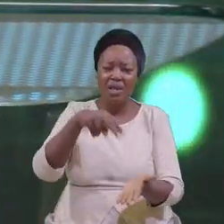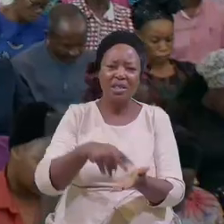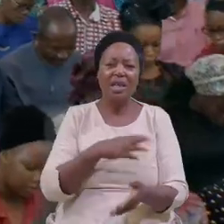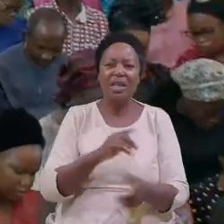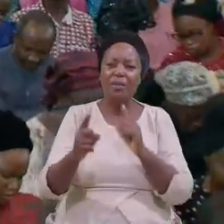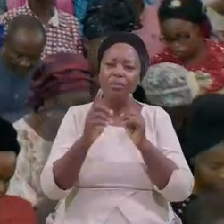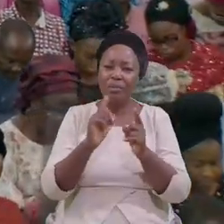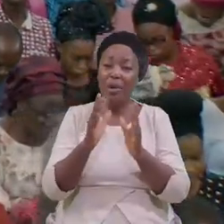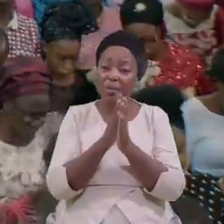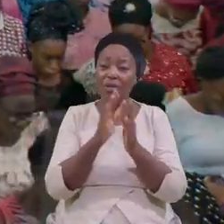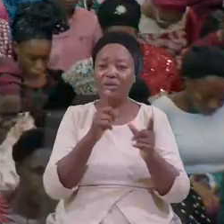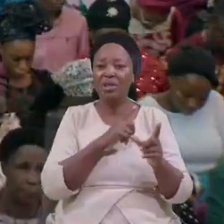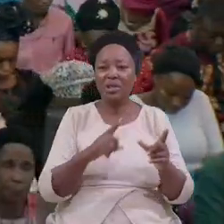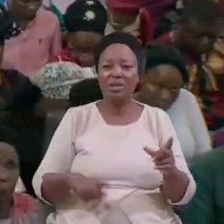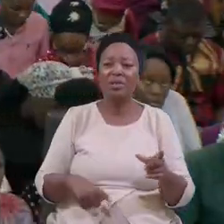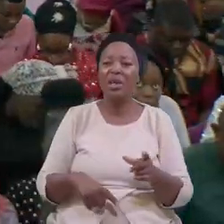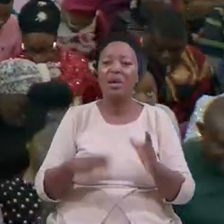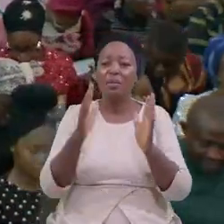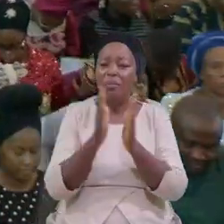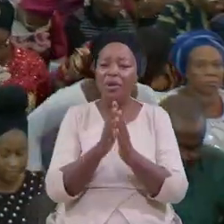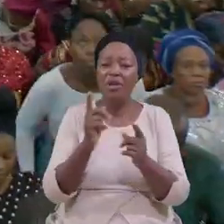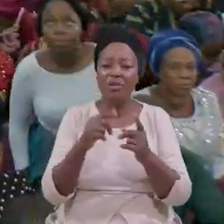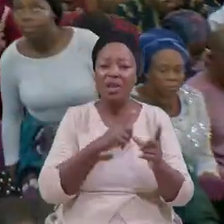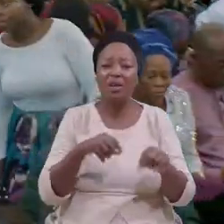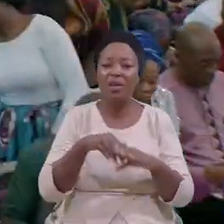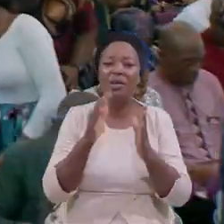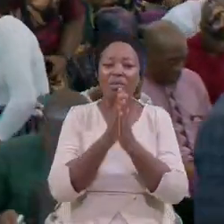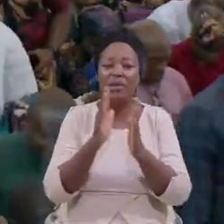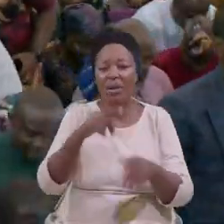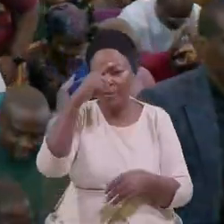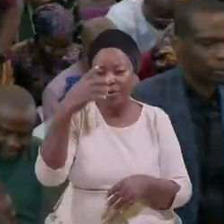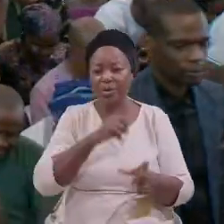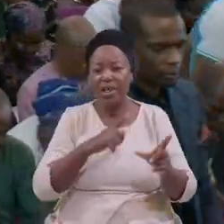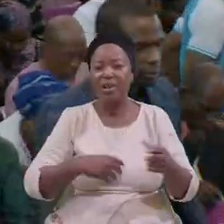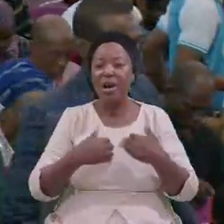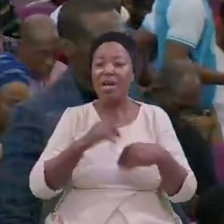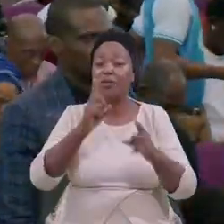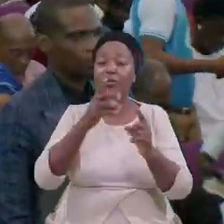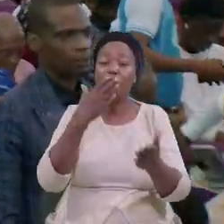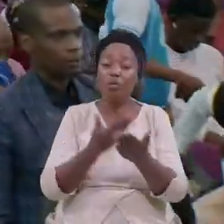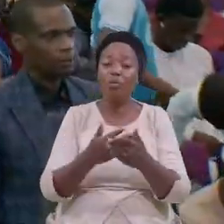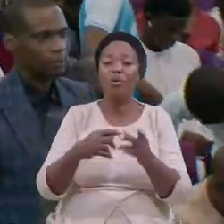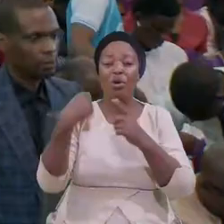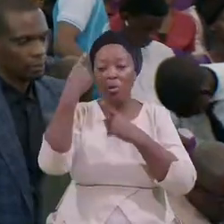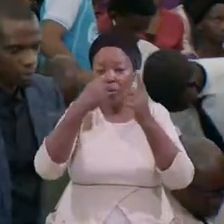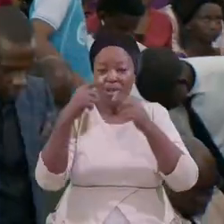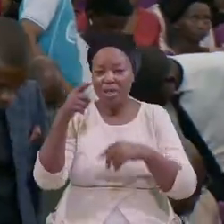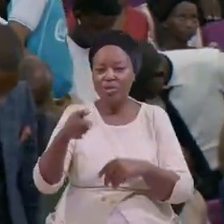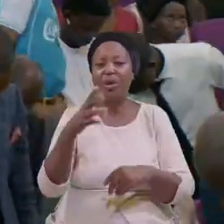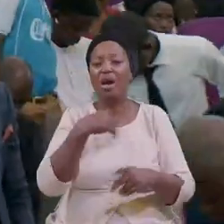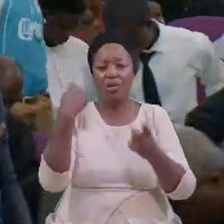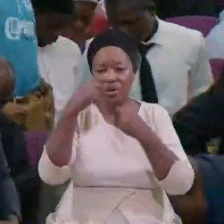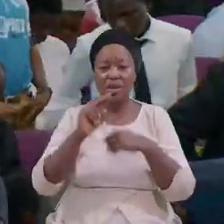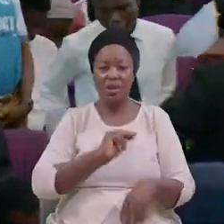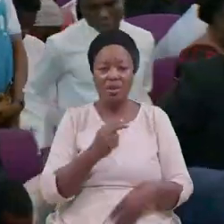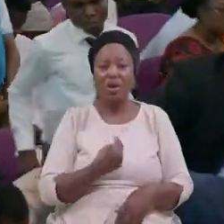the Lord in prayer. The Lord has spoken good concerning you. He has spoken good concerning us. He